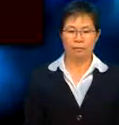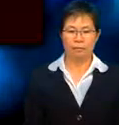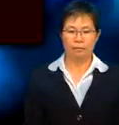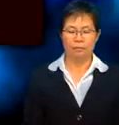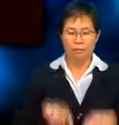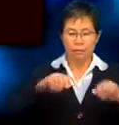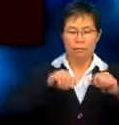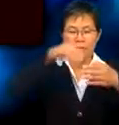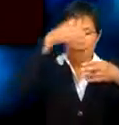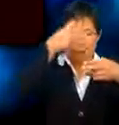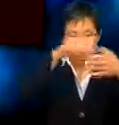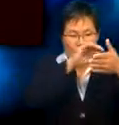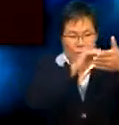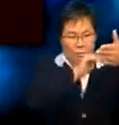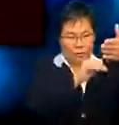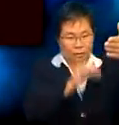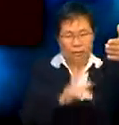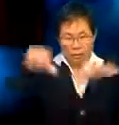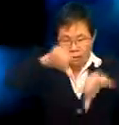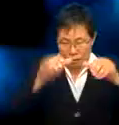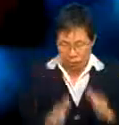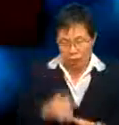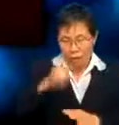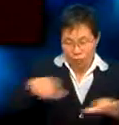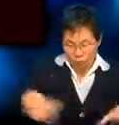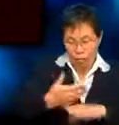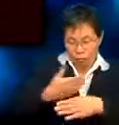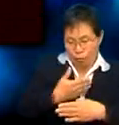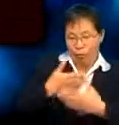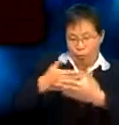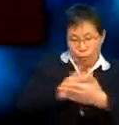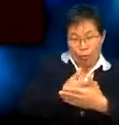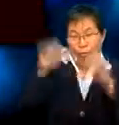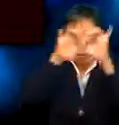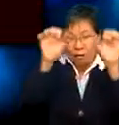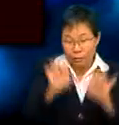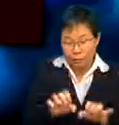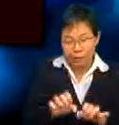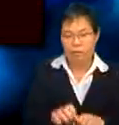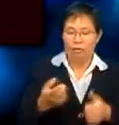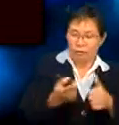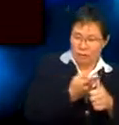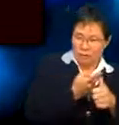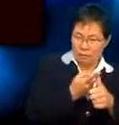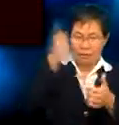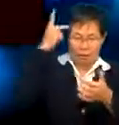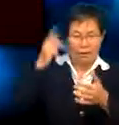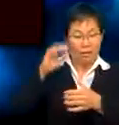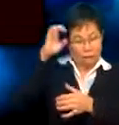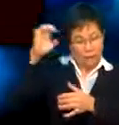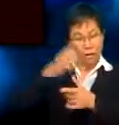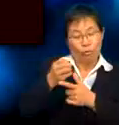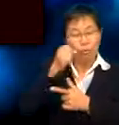Can you list down what a scientist has to do before conducting an experiment? First, he or